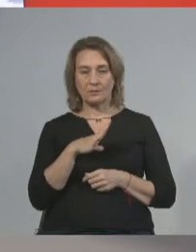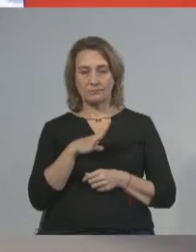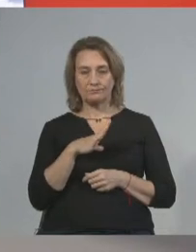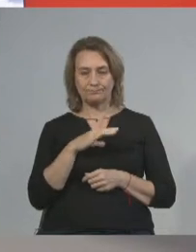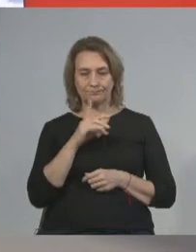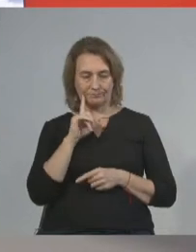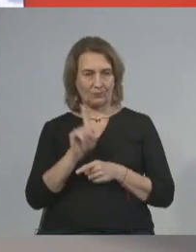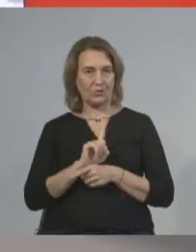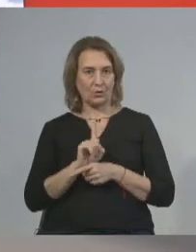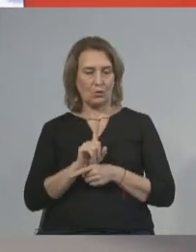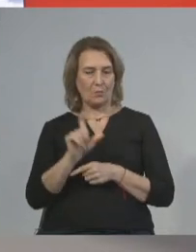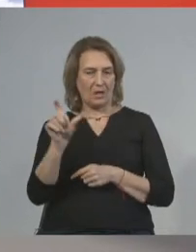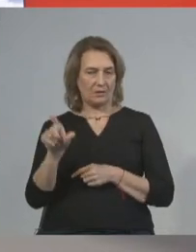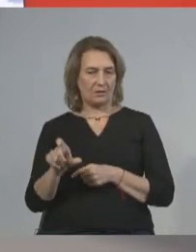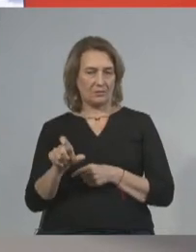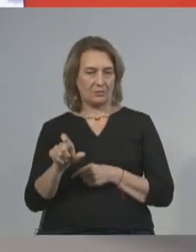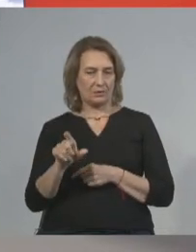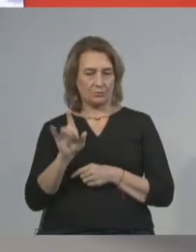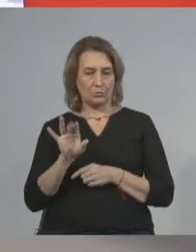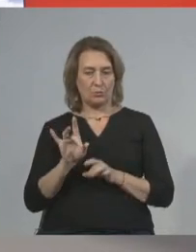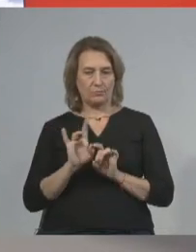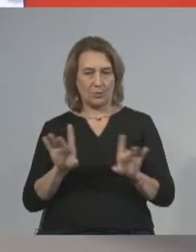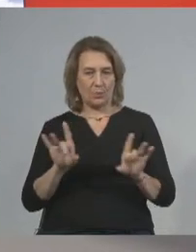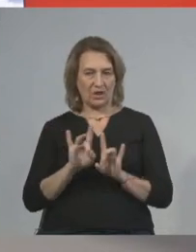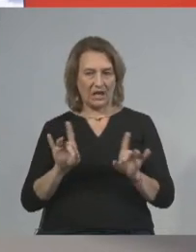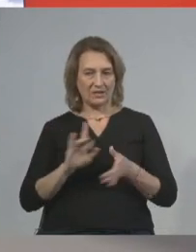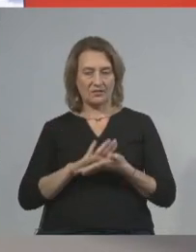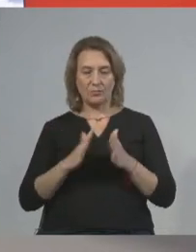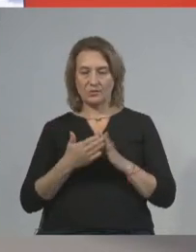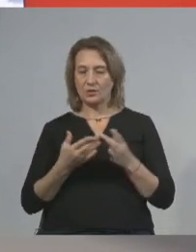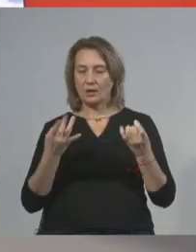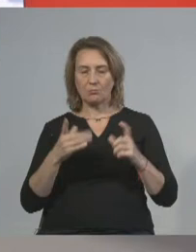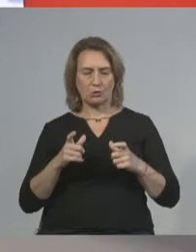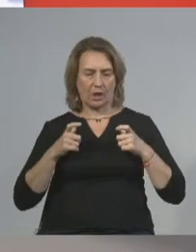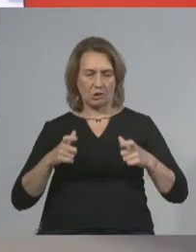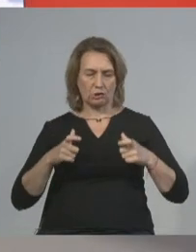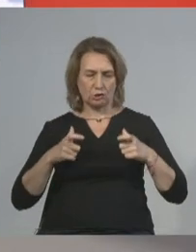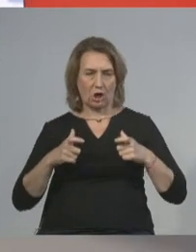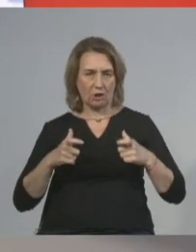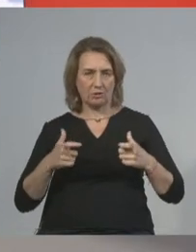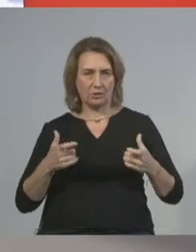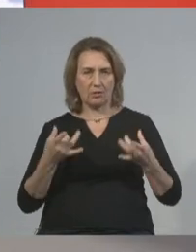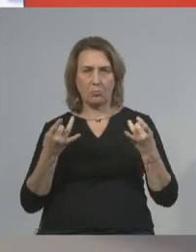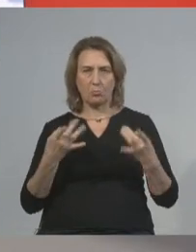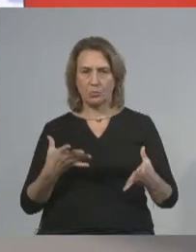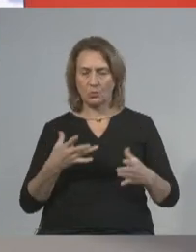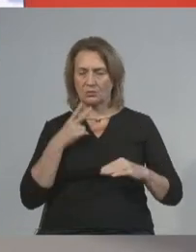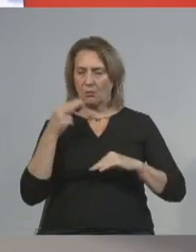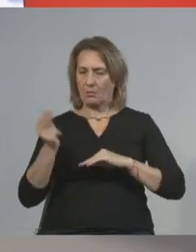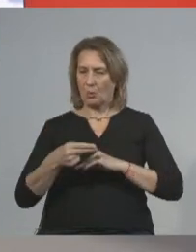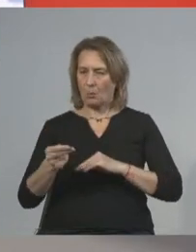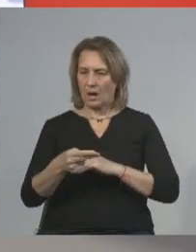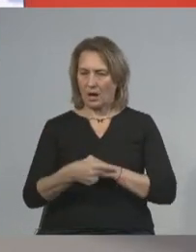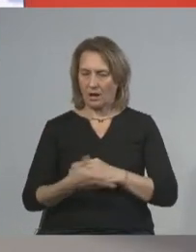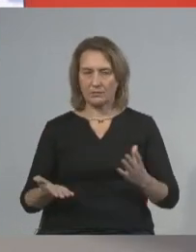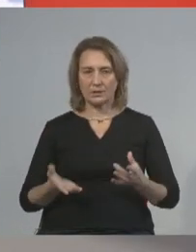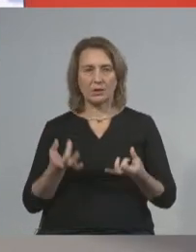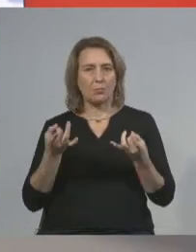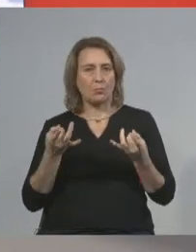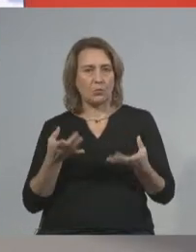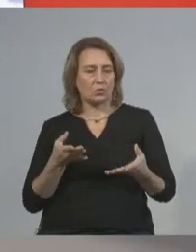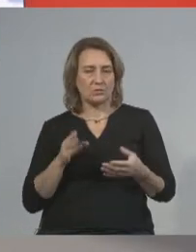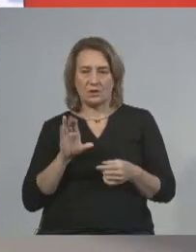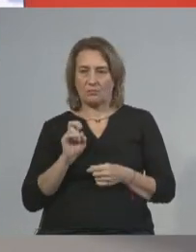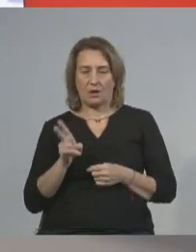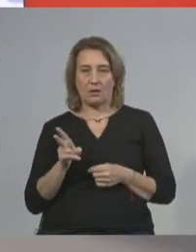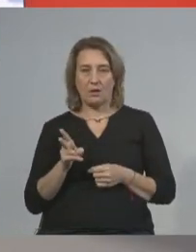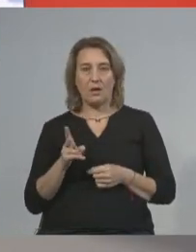translated by this person if it is an adequate person who tries to uh adequately explain its position rather than